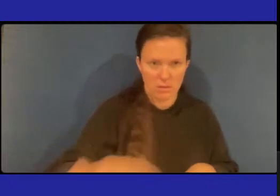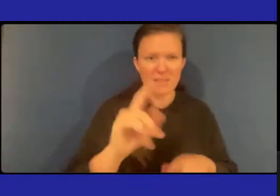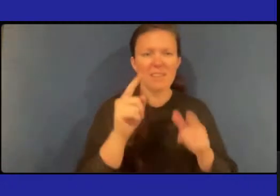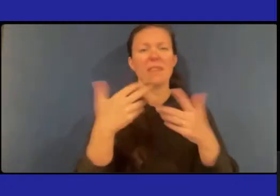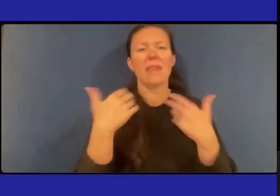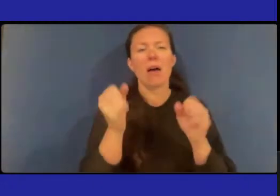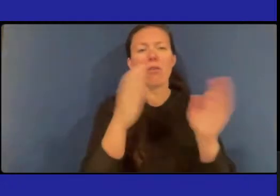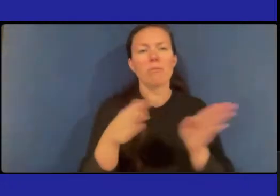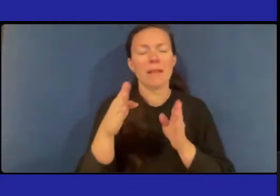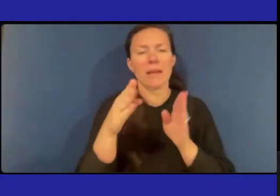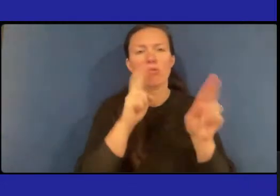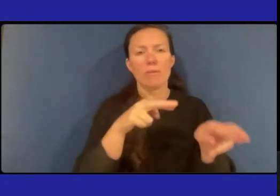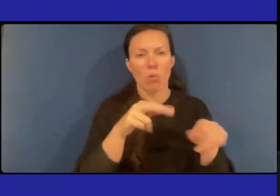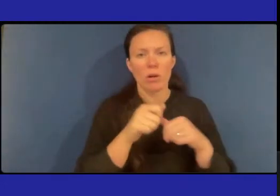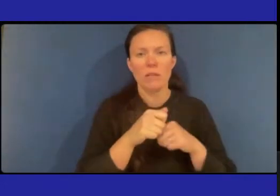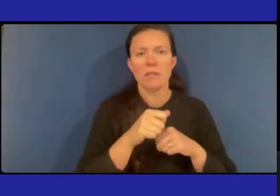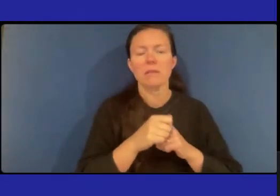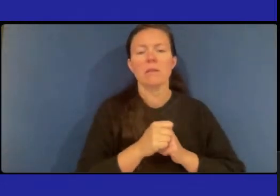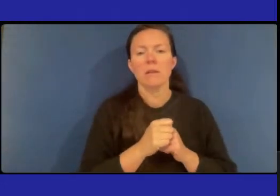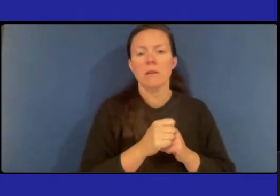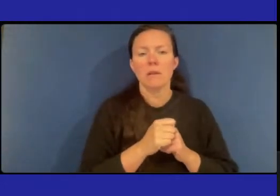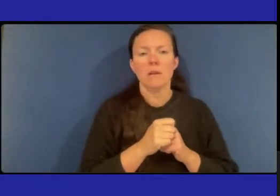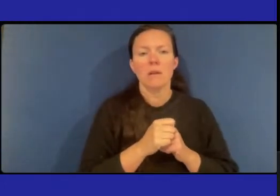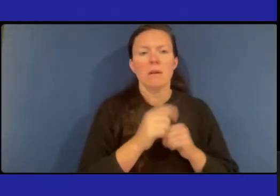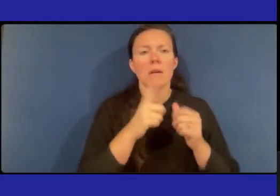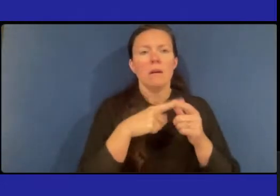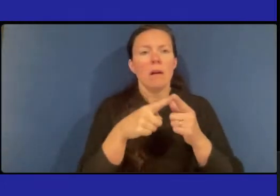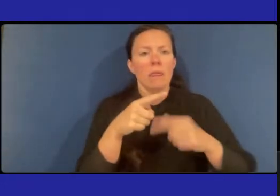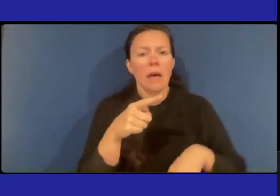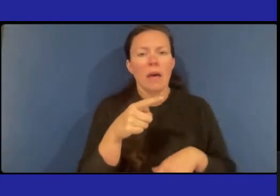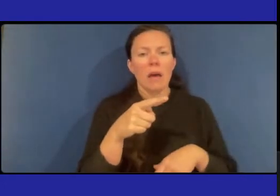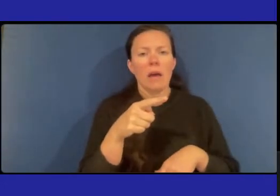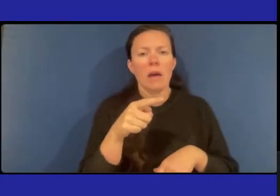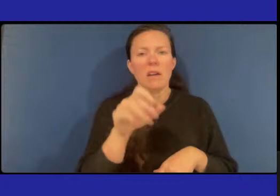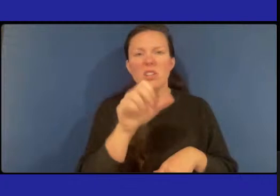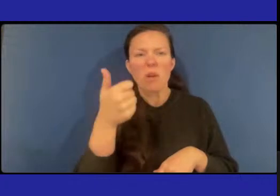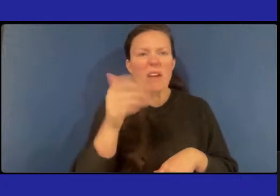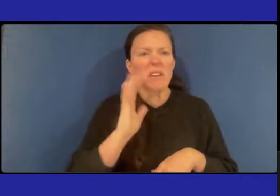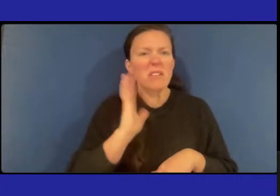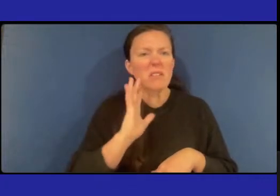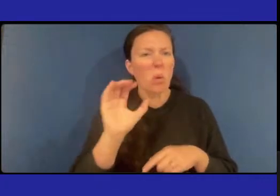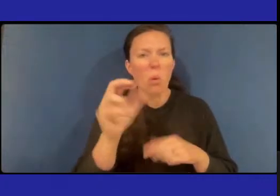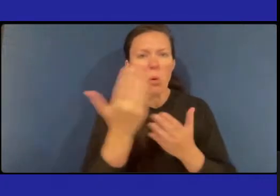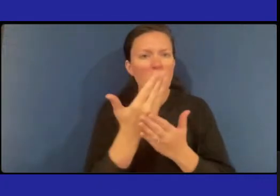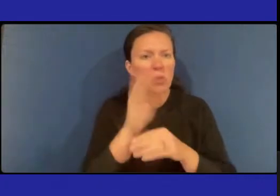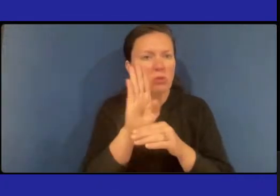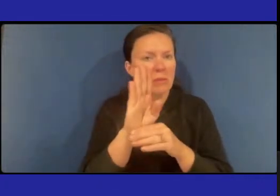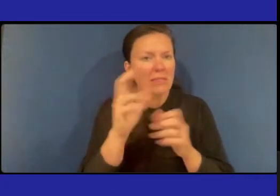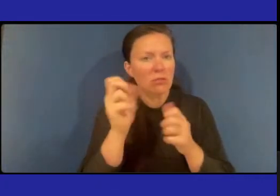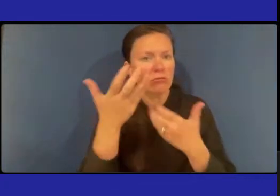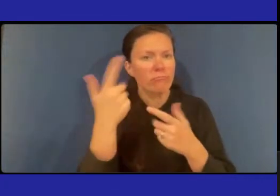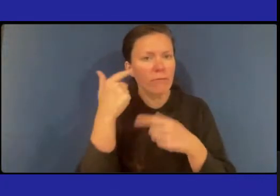So thank you so much. And is there any old or new business to come before the committee?